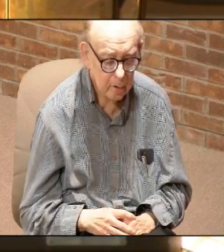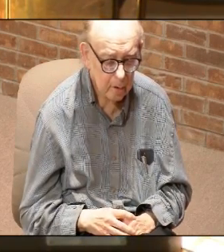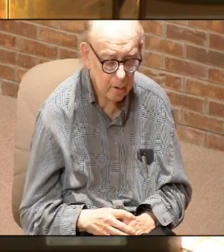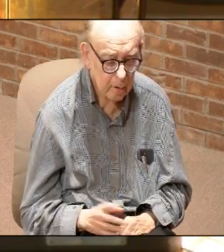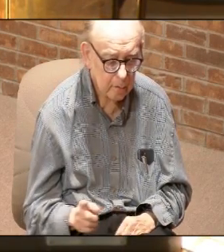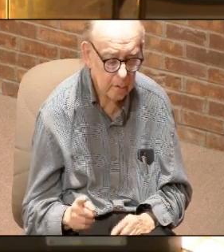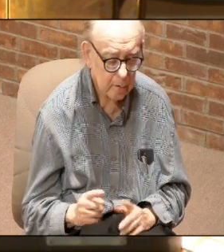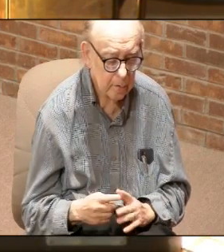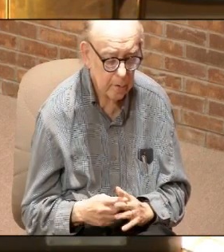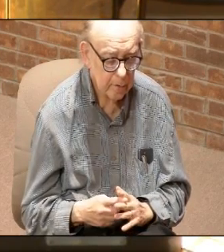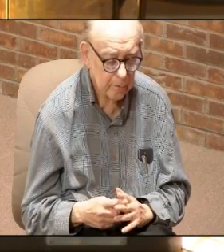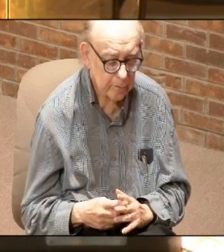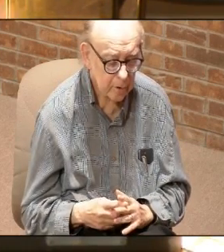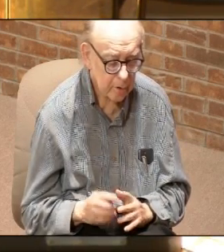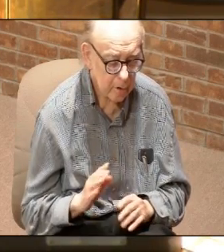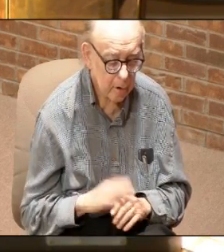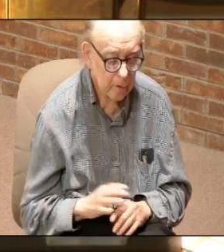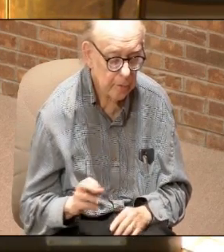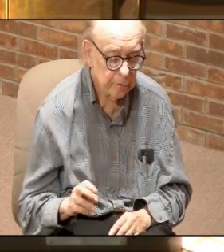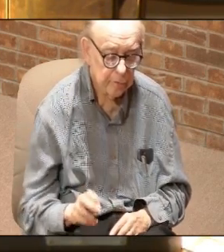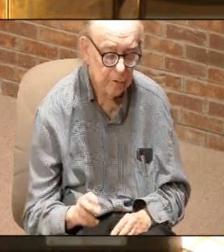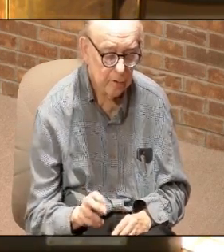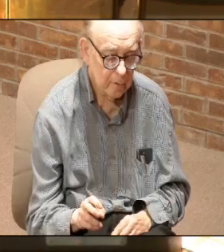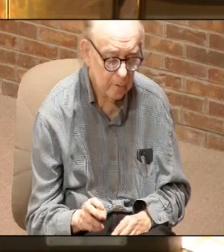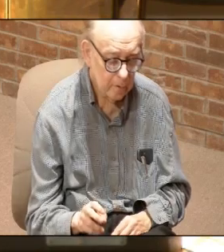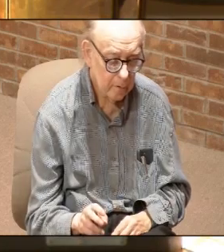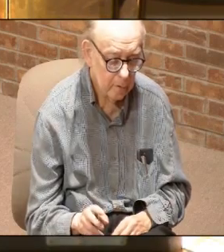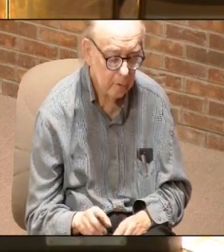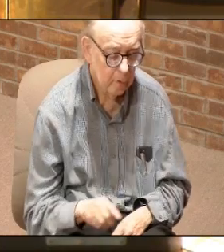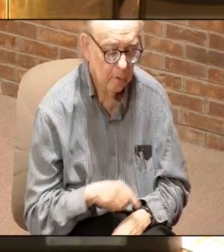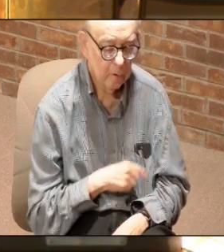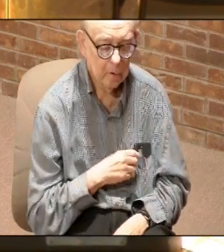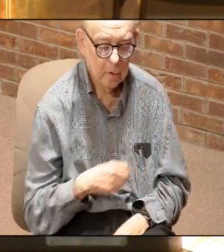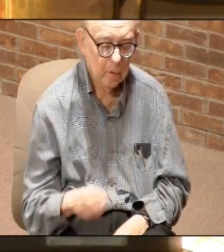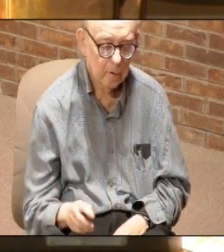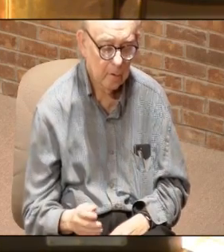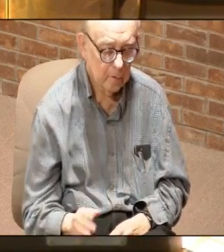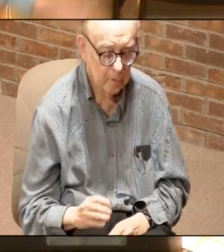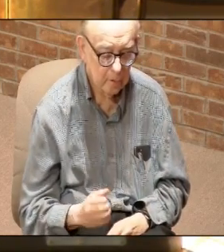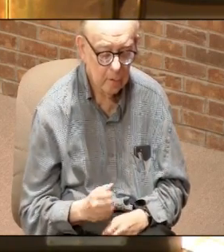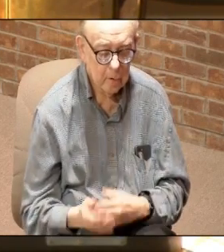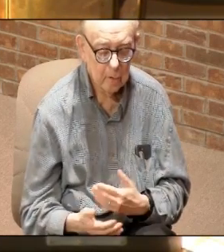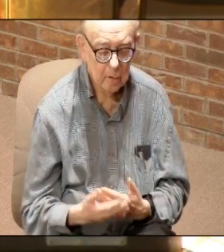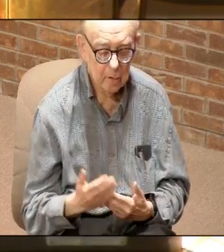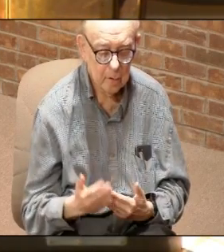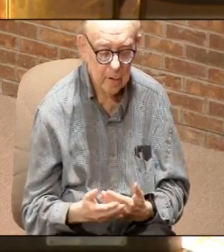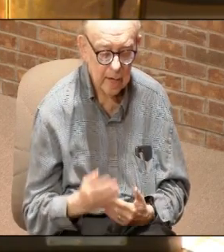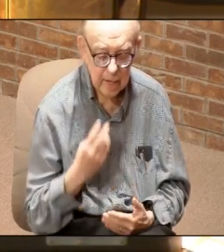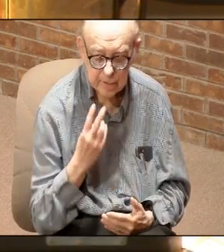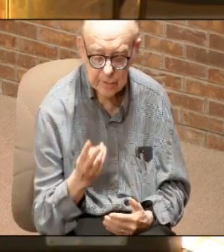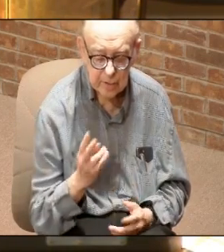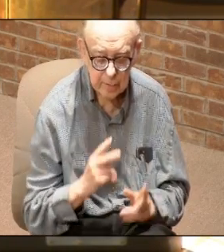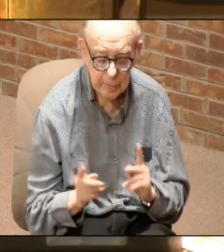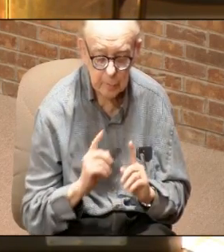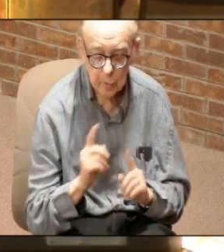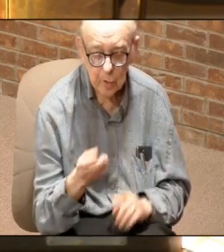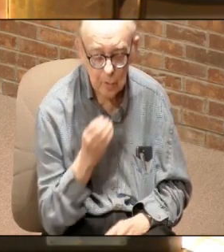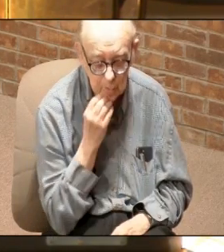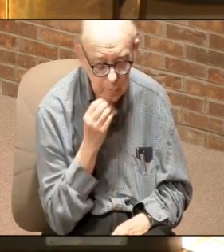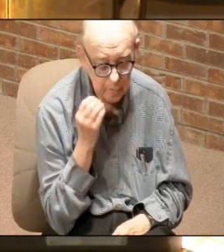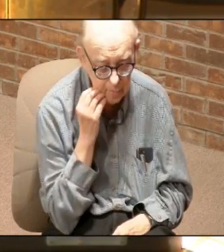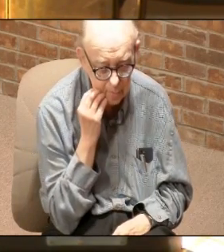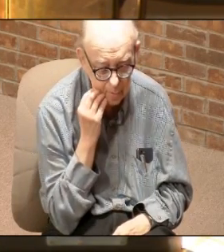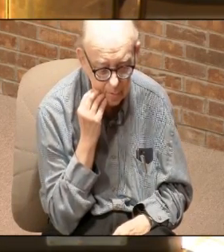That we kind of started on this journey, and along this journey we've grown close, and I've seen them go home.